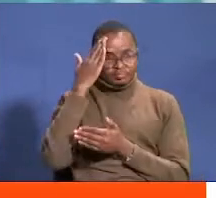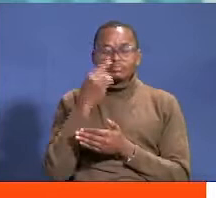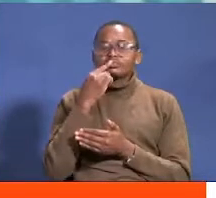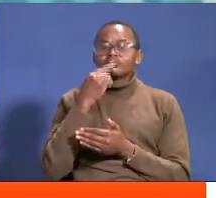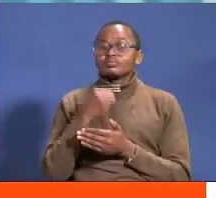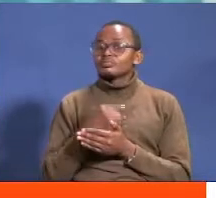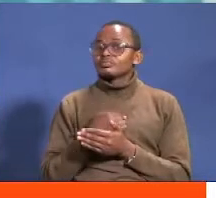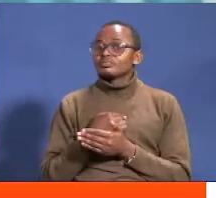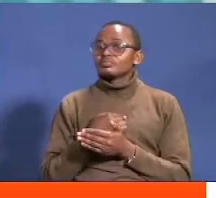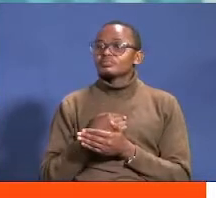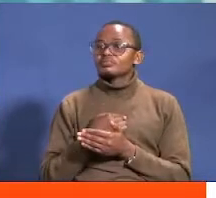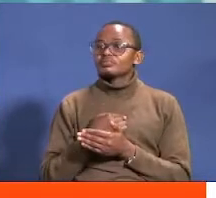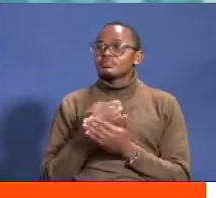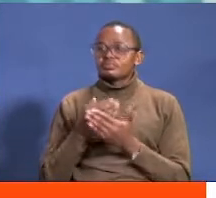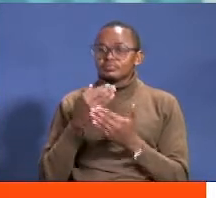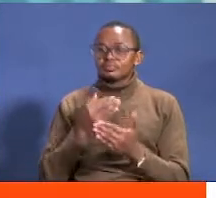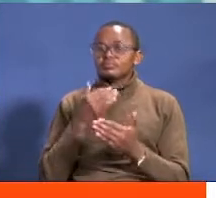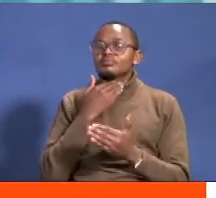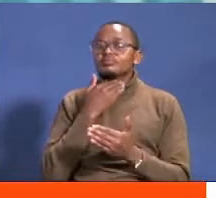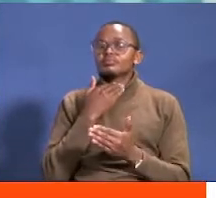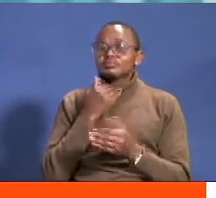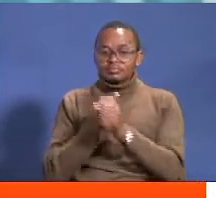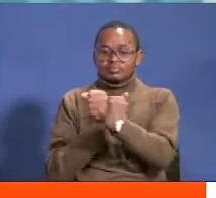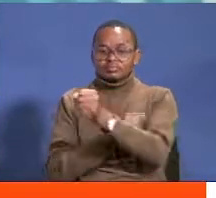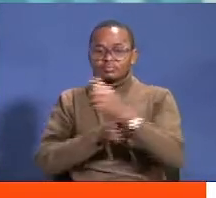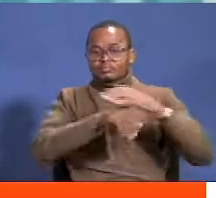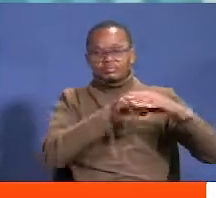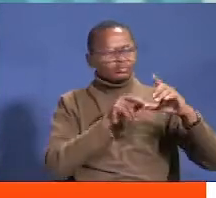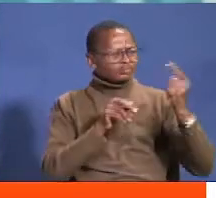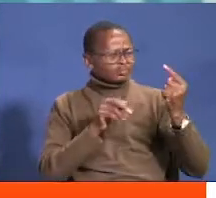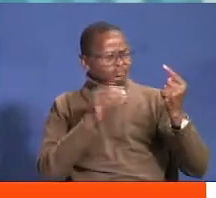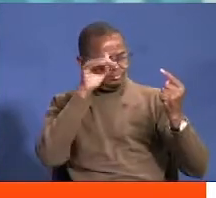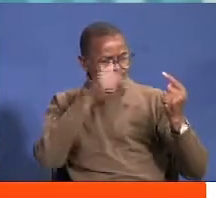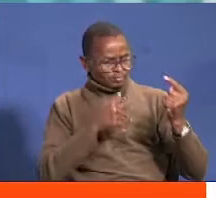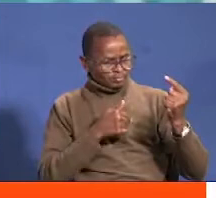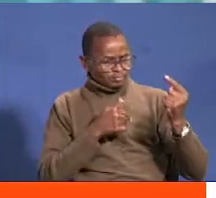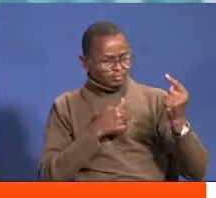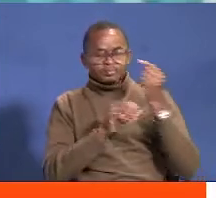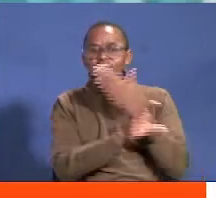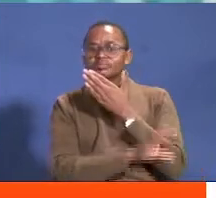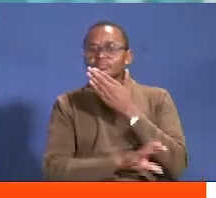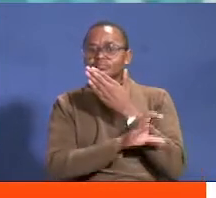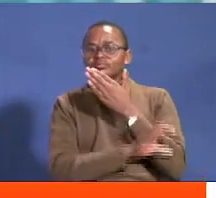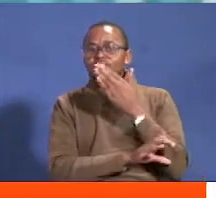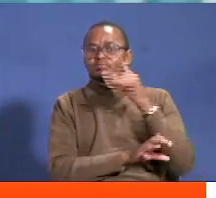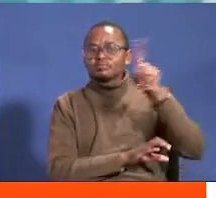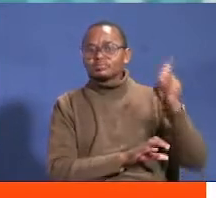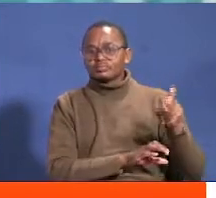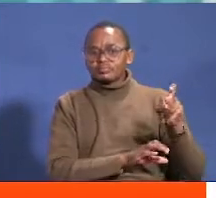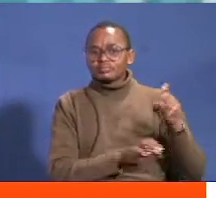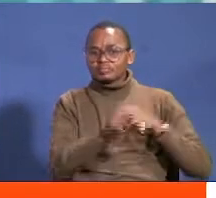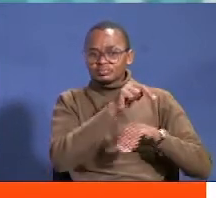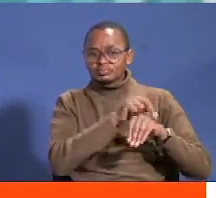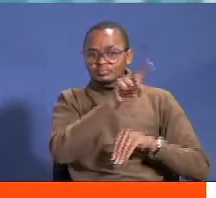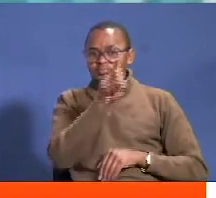me, before seeking support from outside, first ask yourself, what do you have as a country? What do you have as a